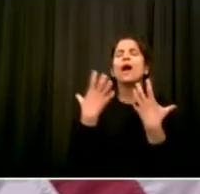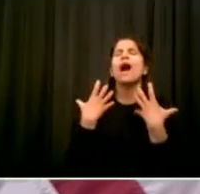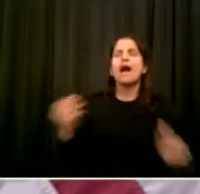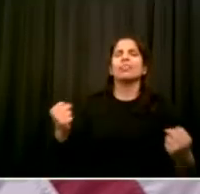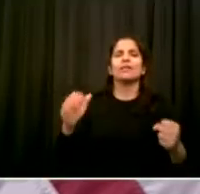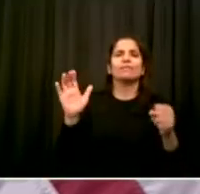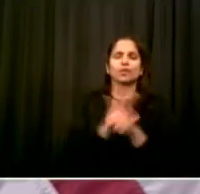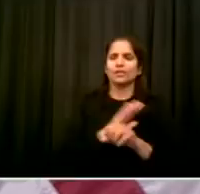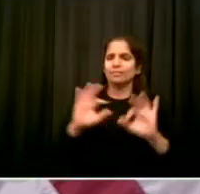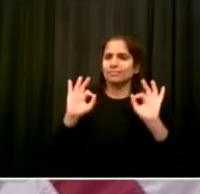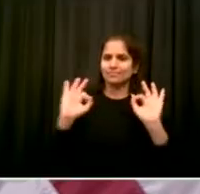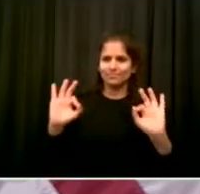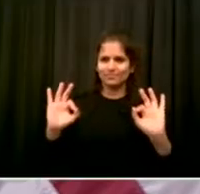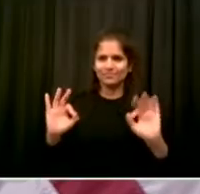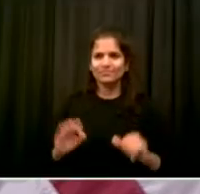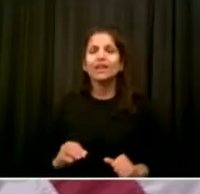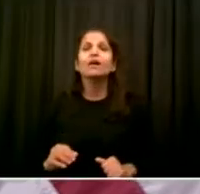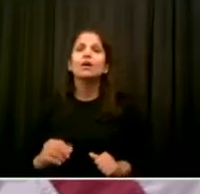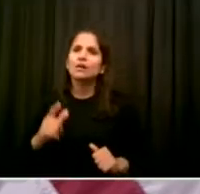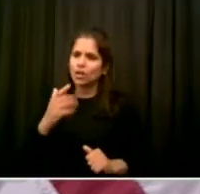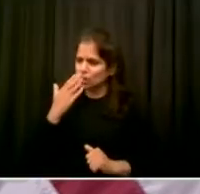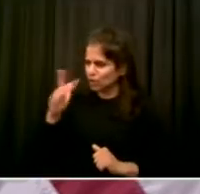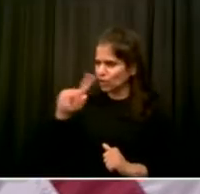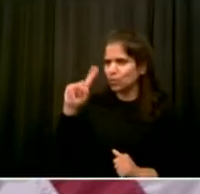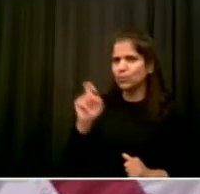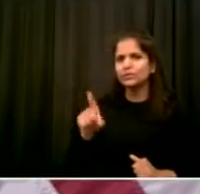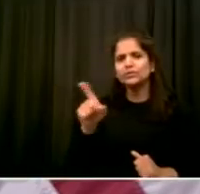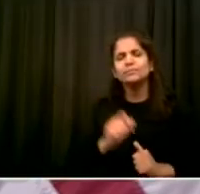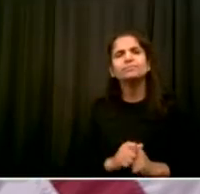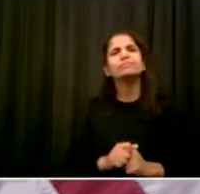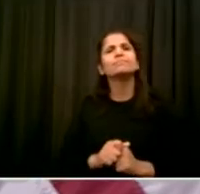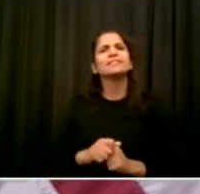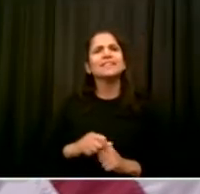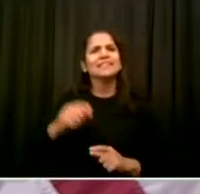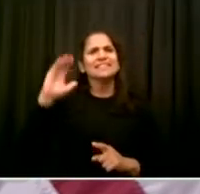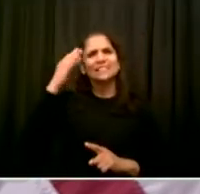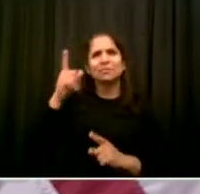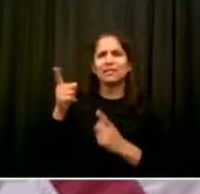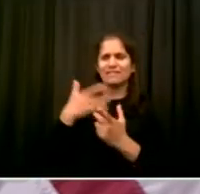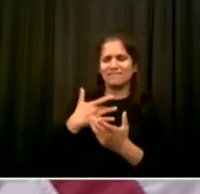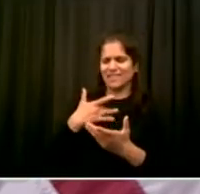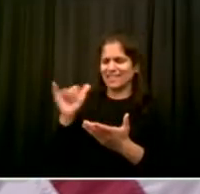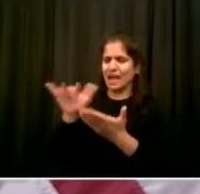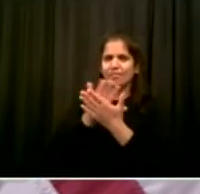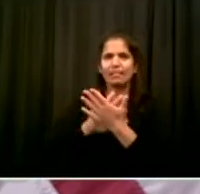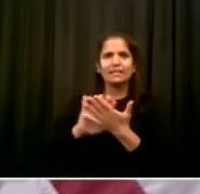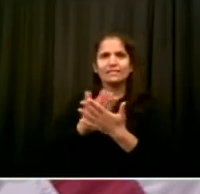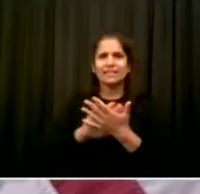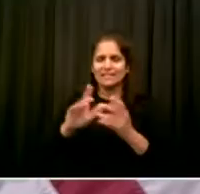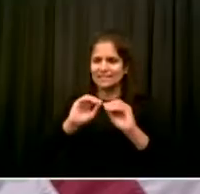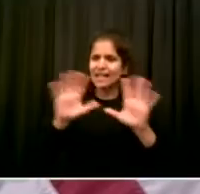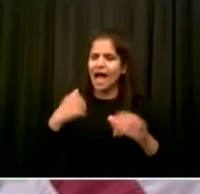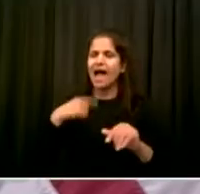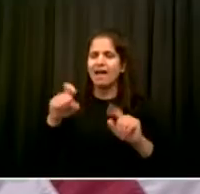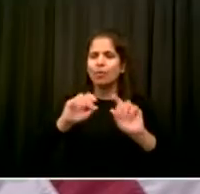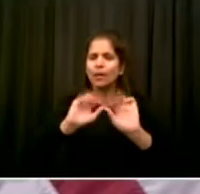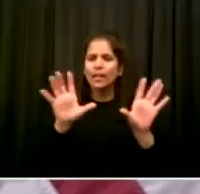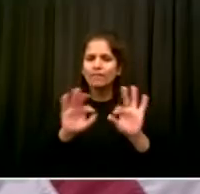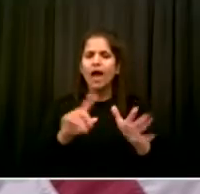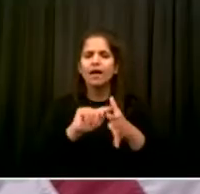confusion. So, Dr. Katz, in terms of obviously